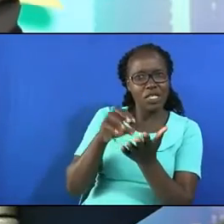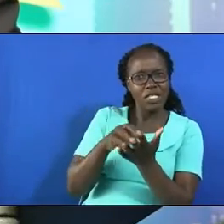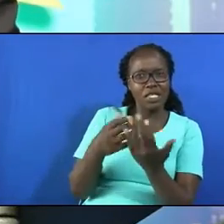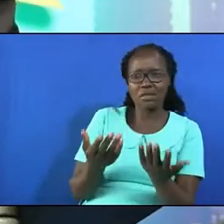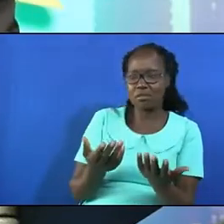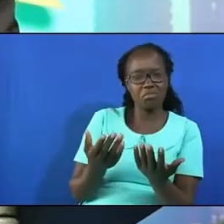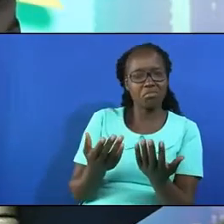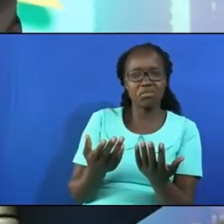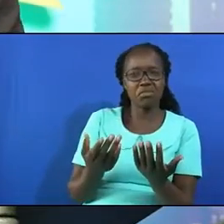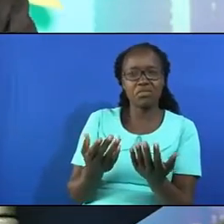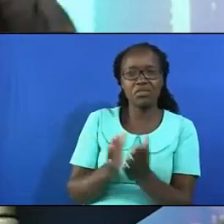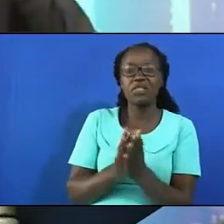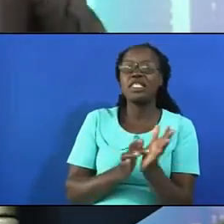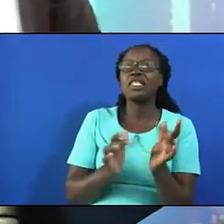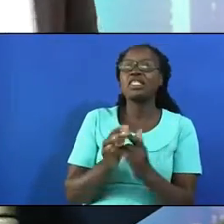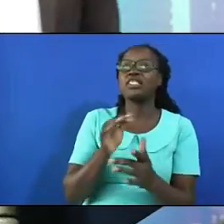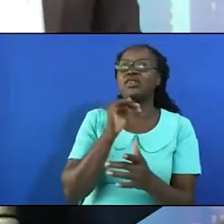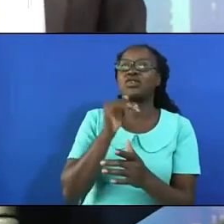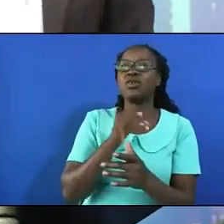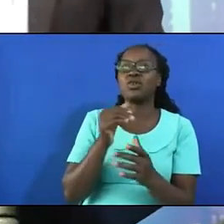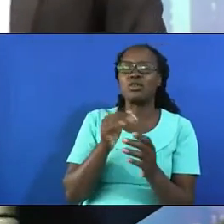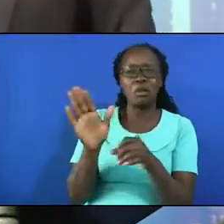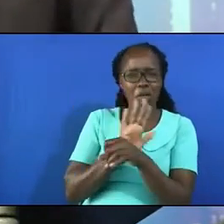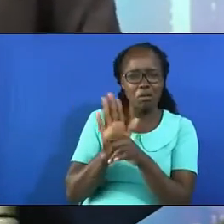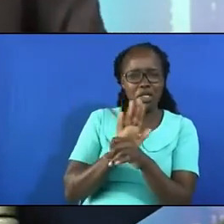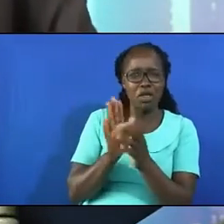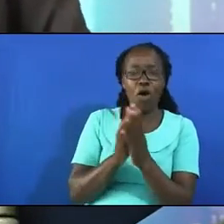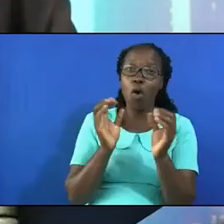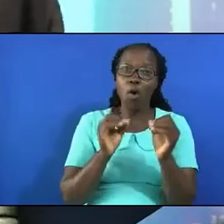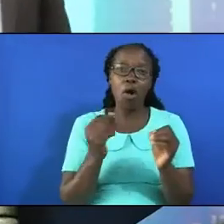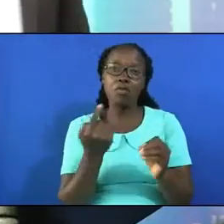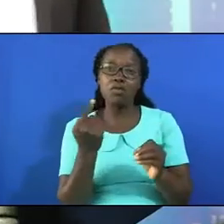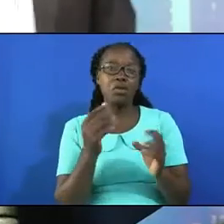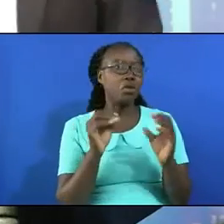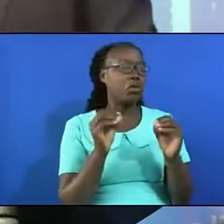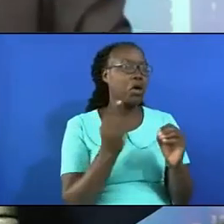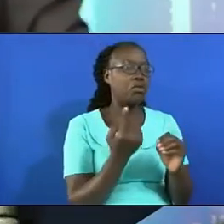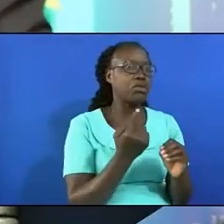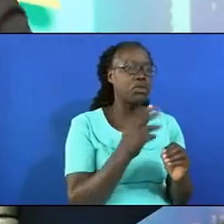status. Jesus was not preoccupied.